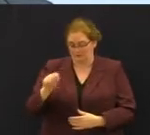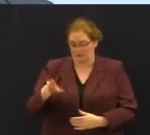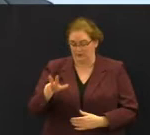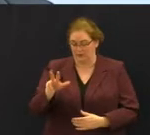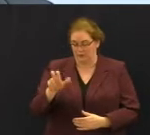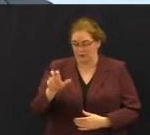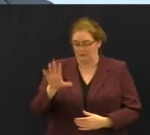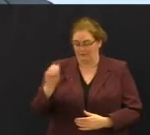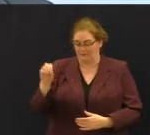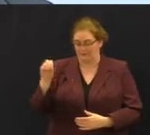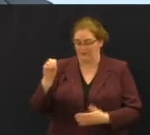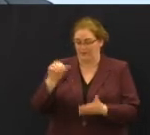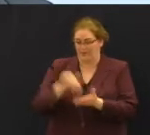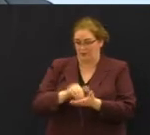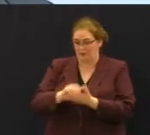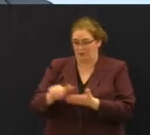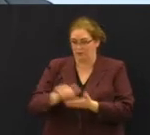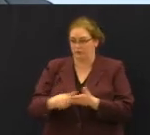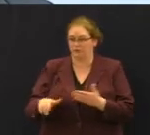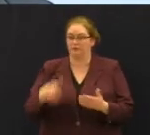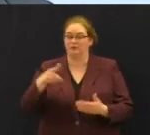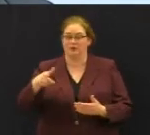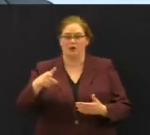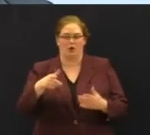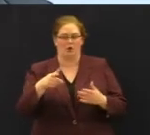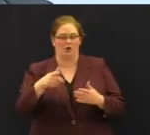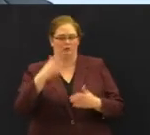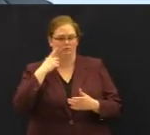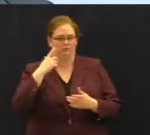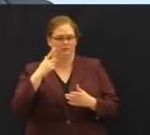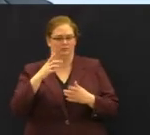Miller from our Planning Commission and our recycling coordinator is here.